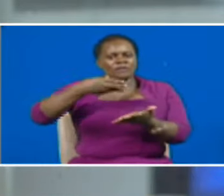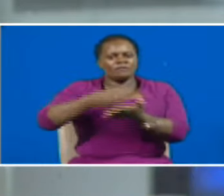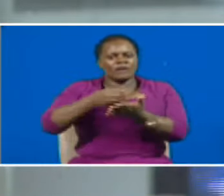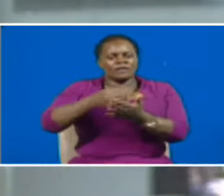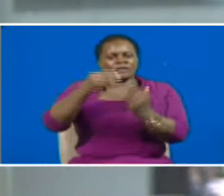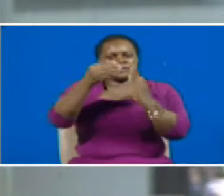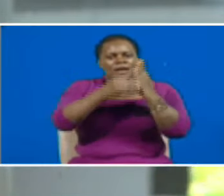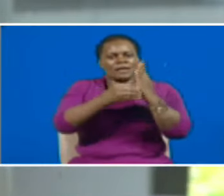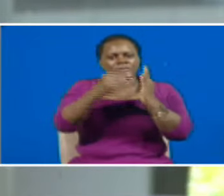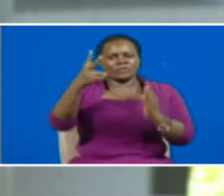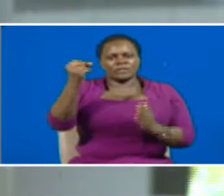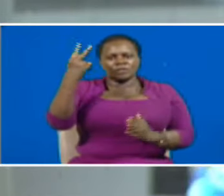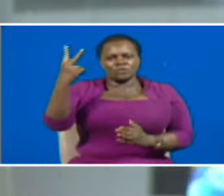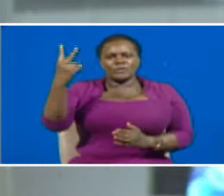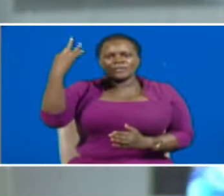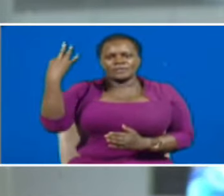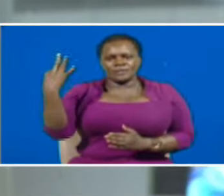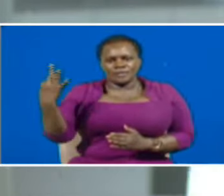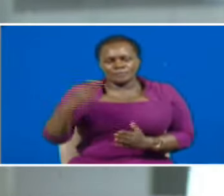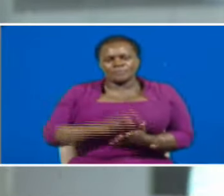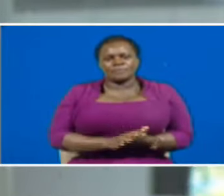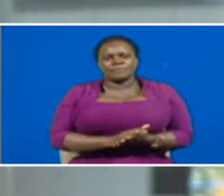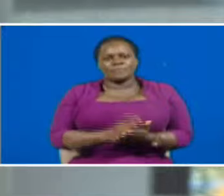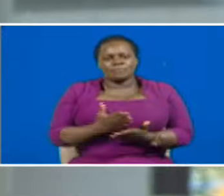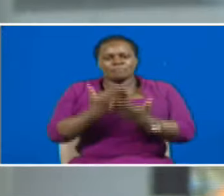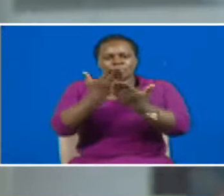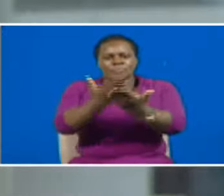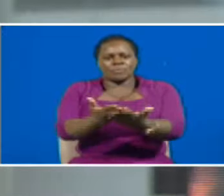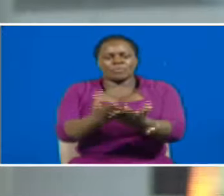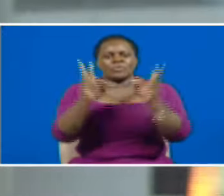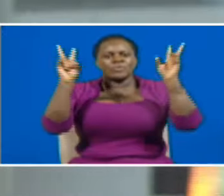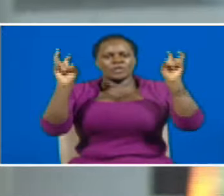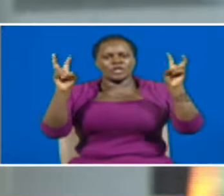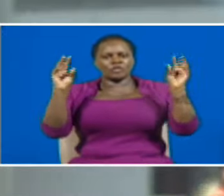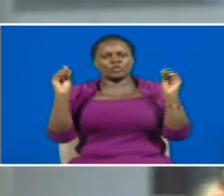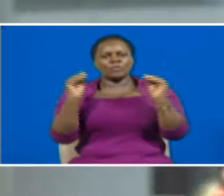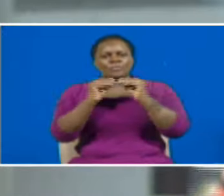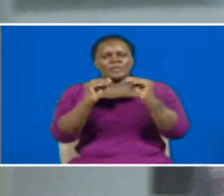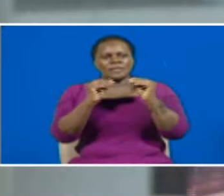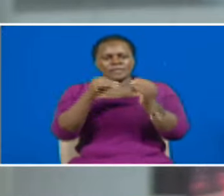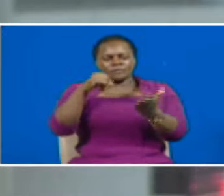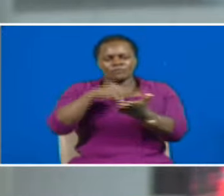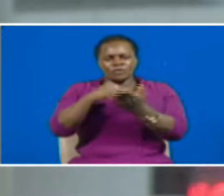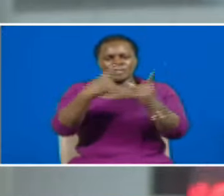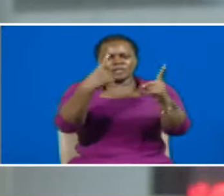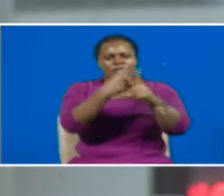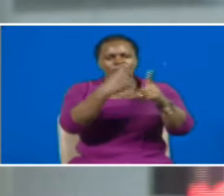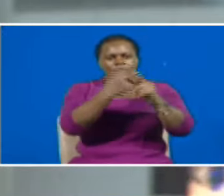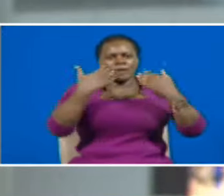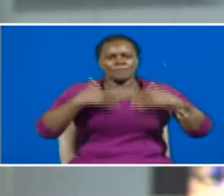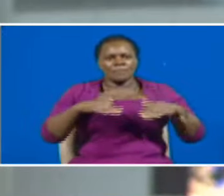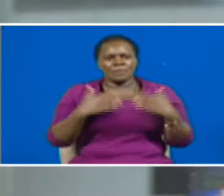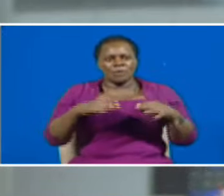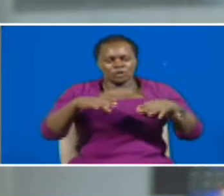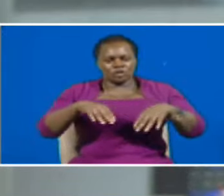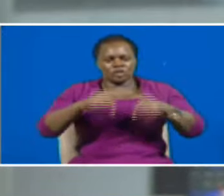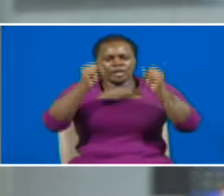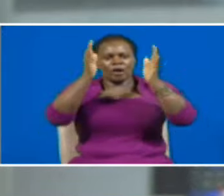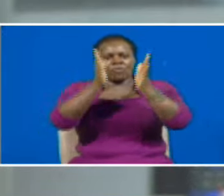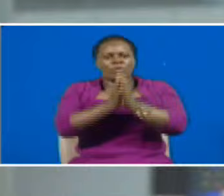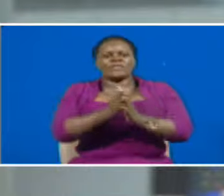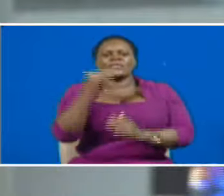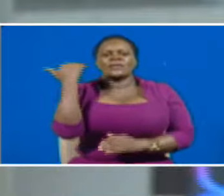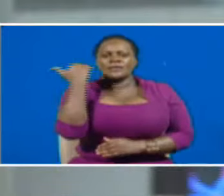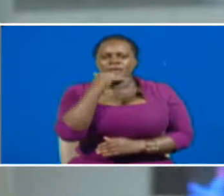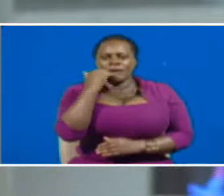Act 2023. As they tabled their issues in a meeting involving stakeholders in the sector, chaired by Deputy